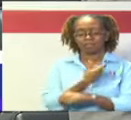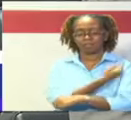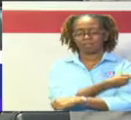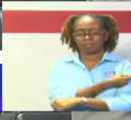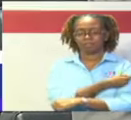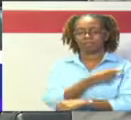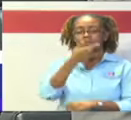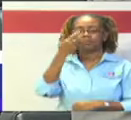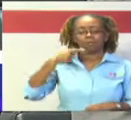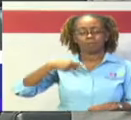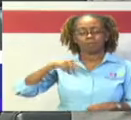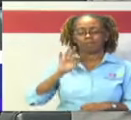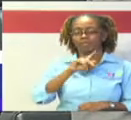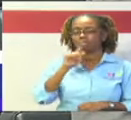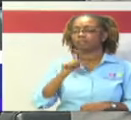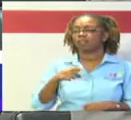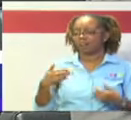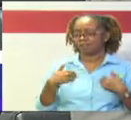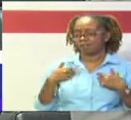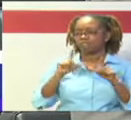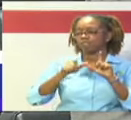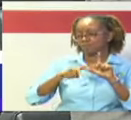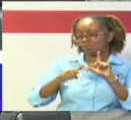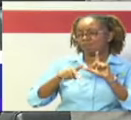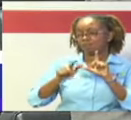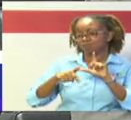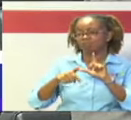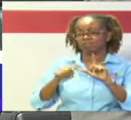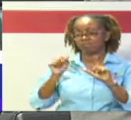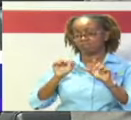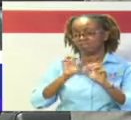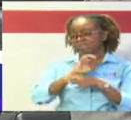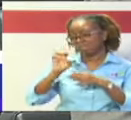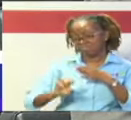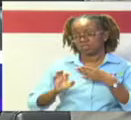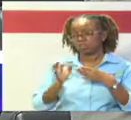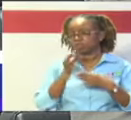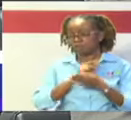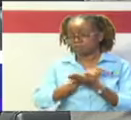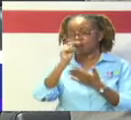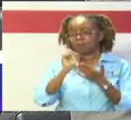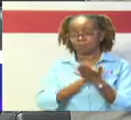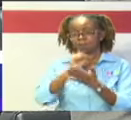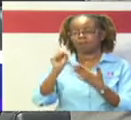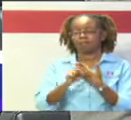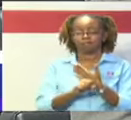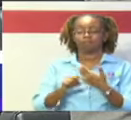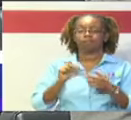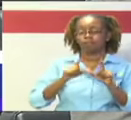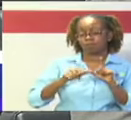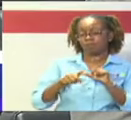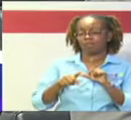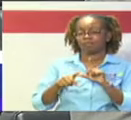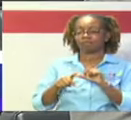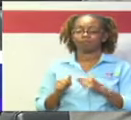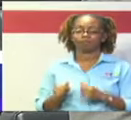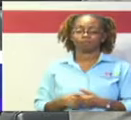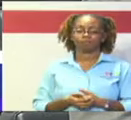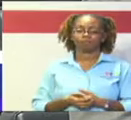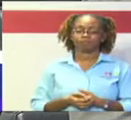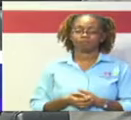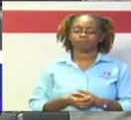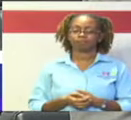vaccines do have an expiry date of about the end of November. So given that it's about a 5-week time period from first vaccine to full